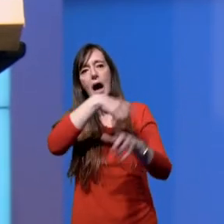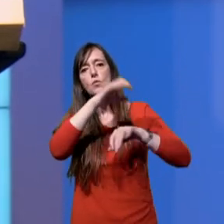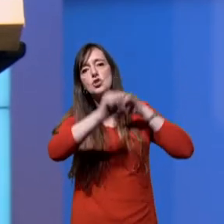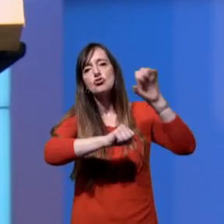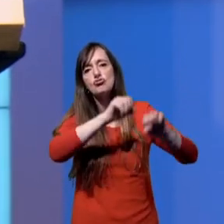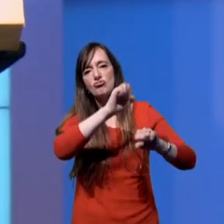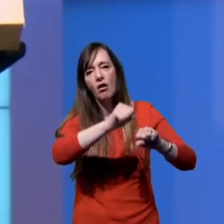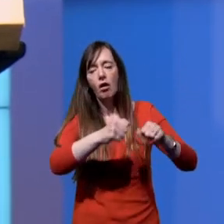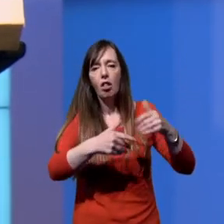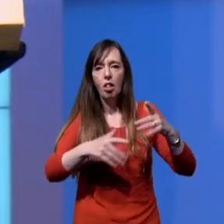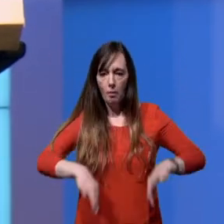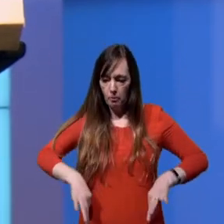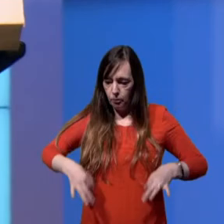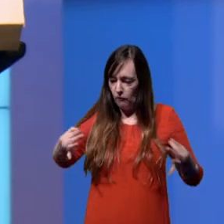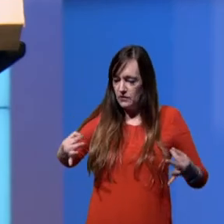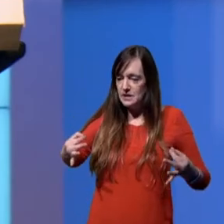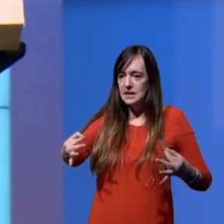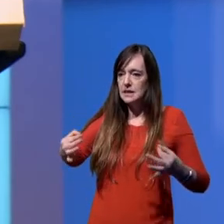rich.